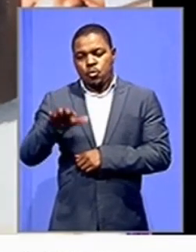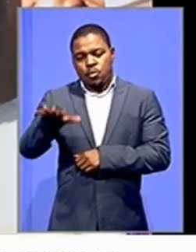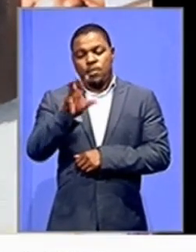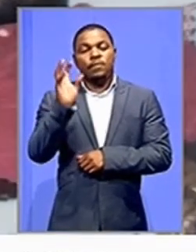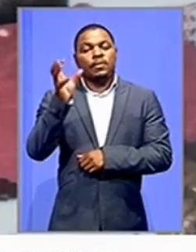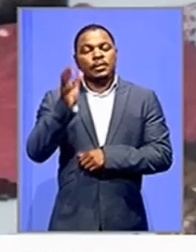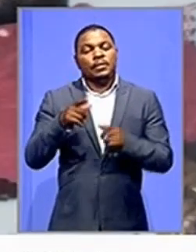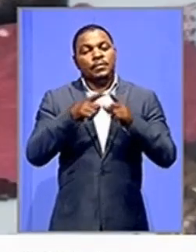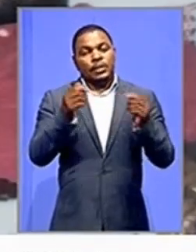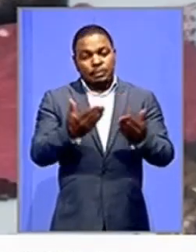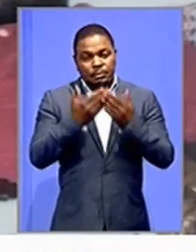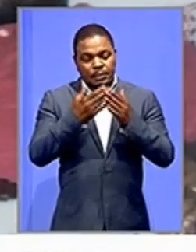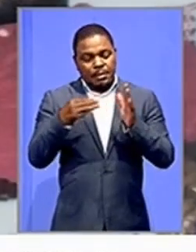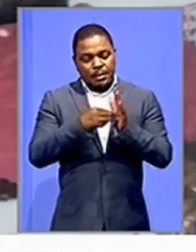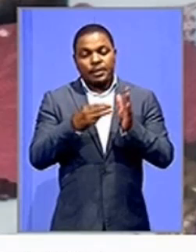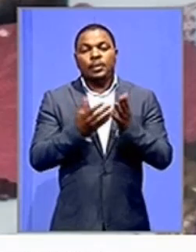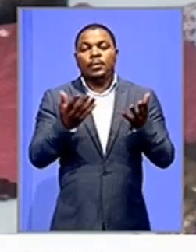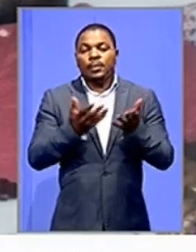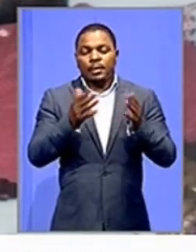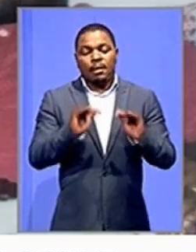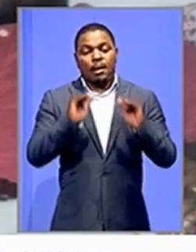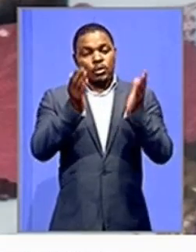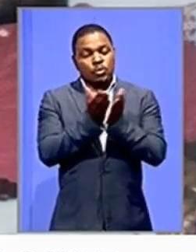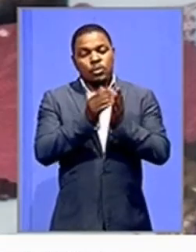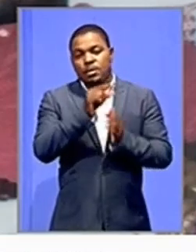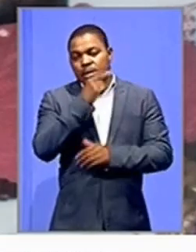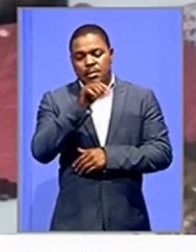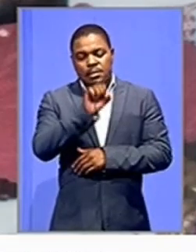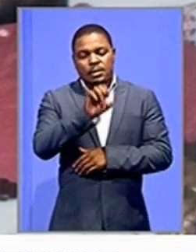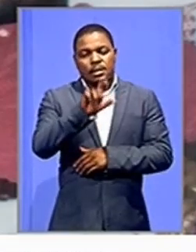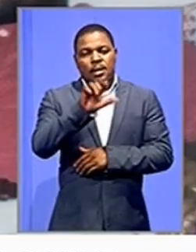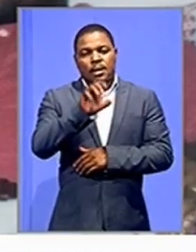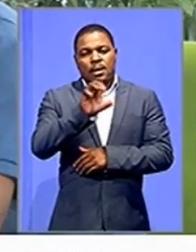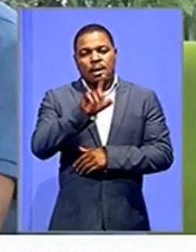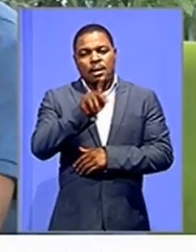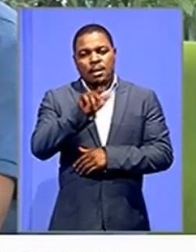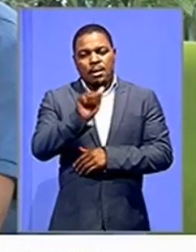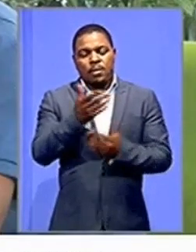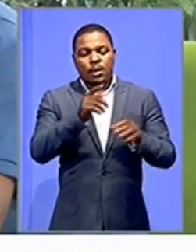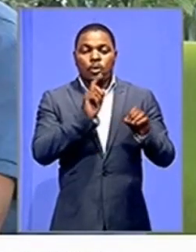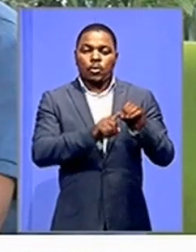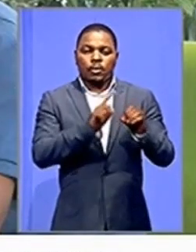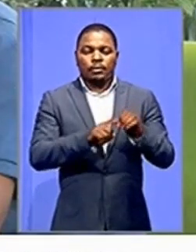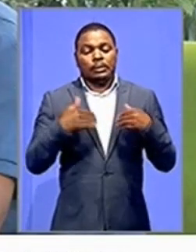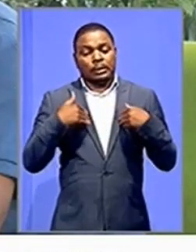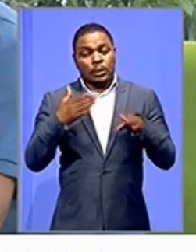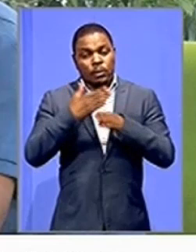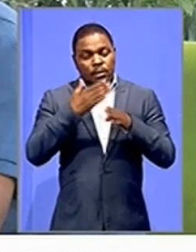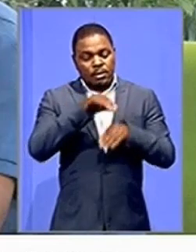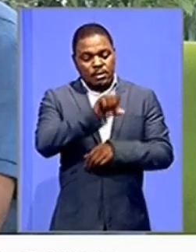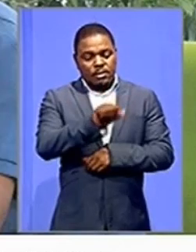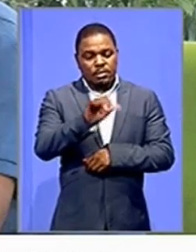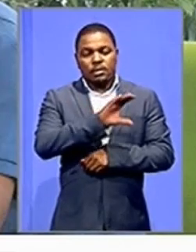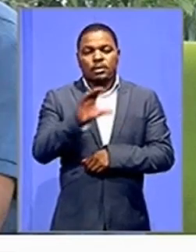O phethetse dithuto tsa hae tsa matriki sekolong se phahameng sa Selelekela Phutha Baqwaqwa. O qadile ho sebeletsa kgaso ena ya